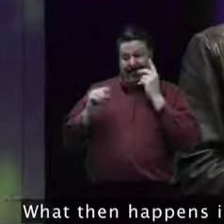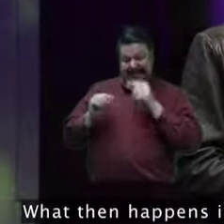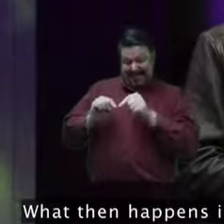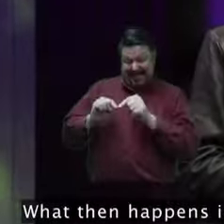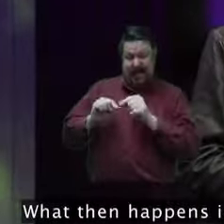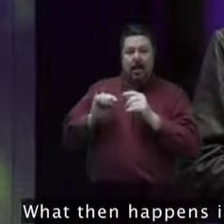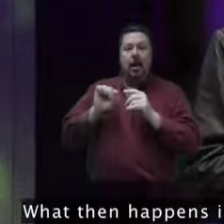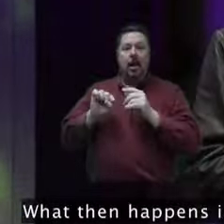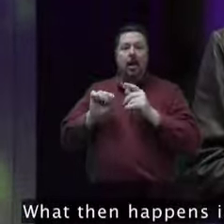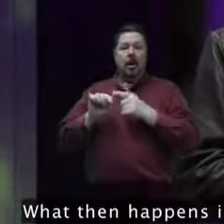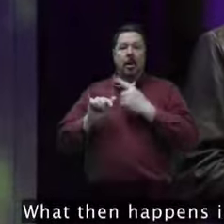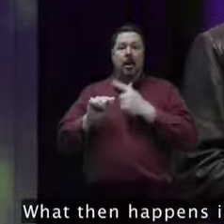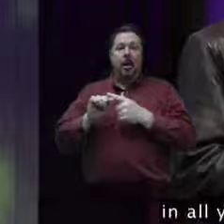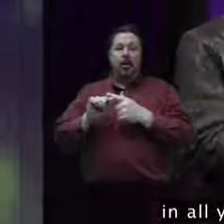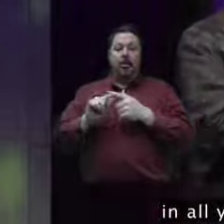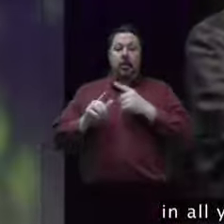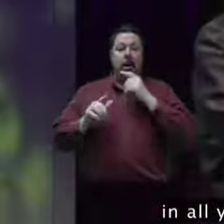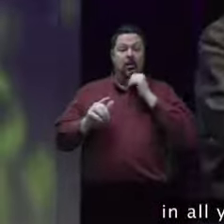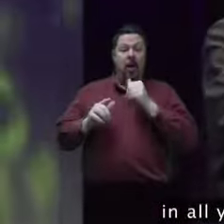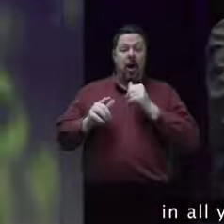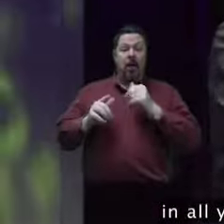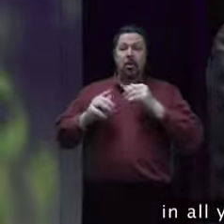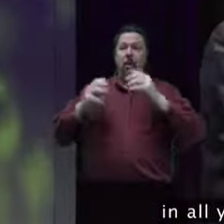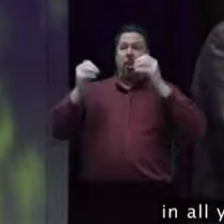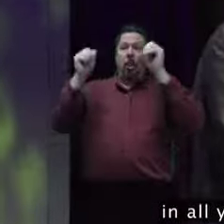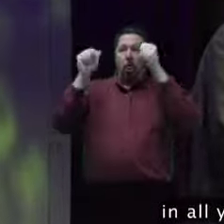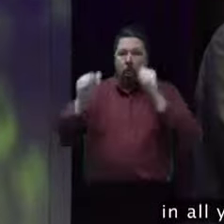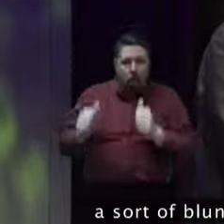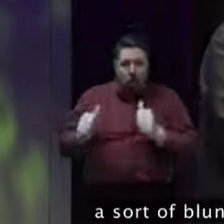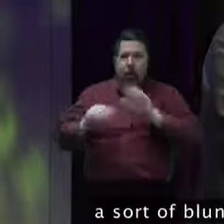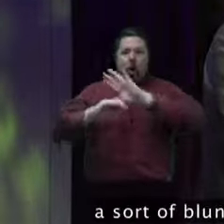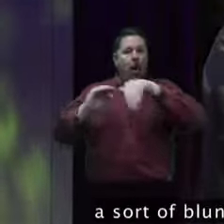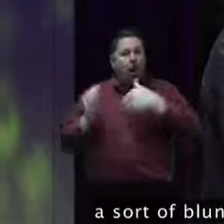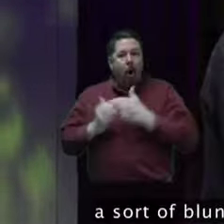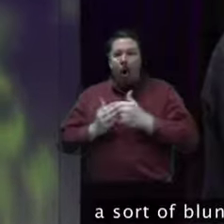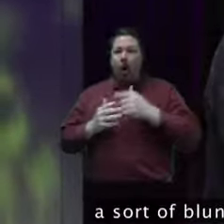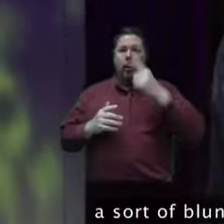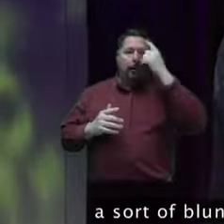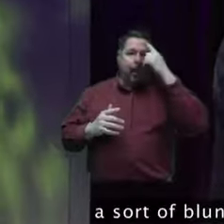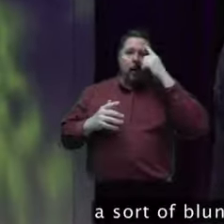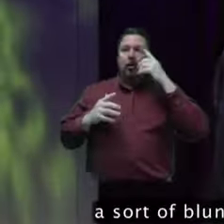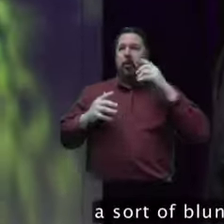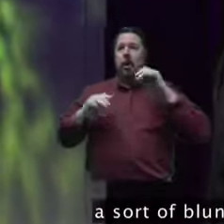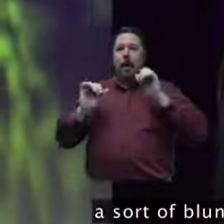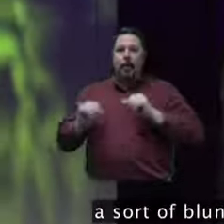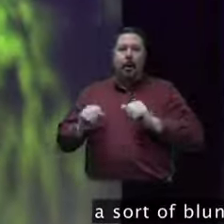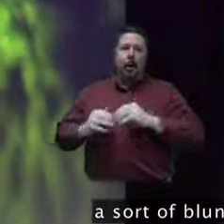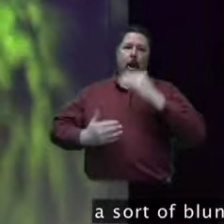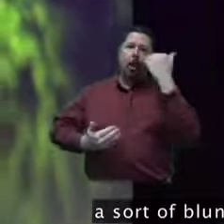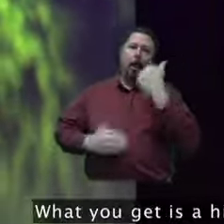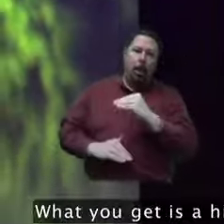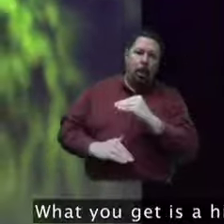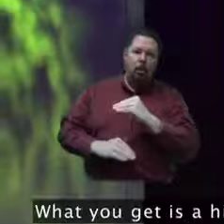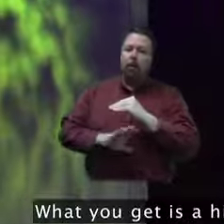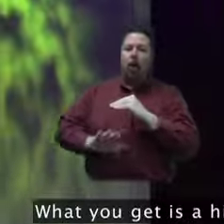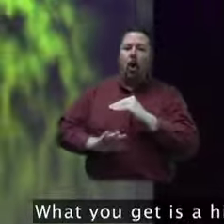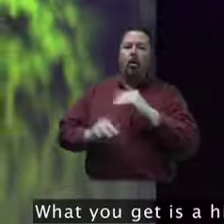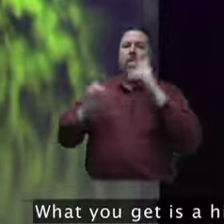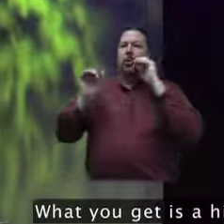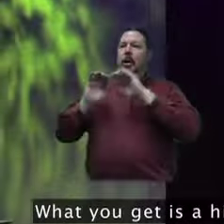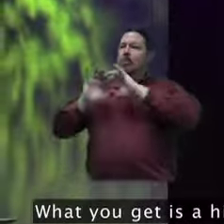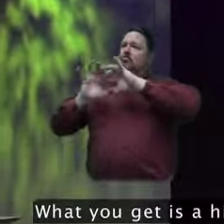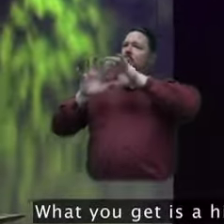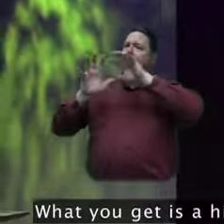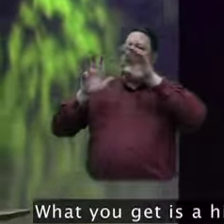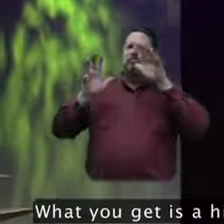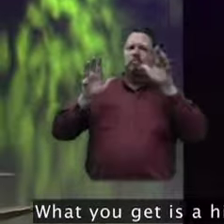is not an across-the-board reduction in all your mental capacities, a sort of blunting of your cognitive ability. What you get is a